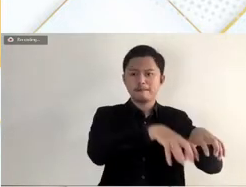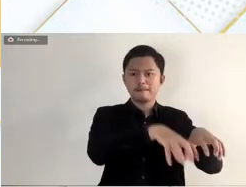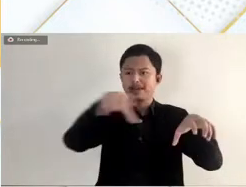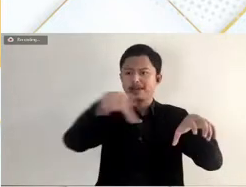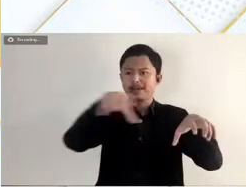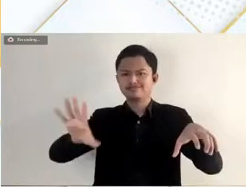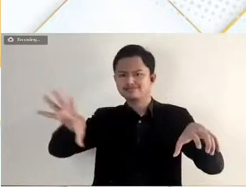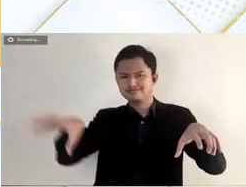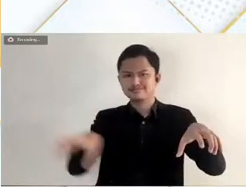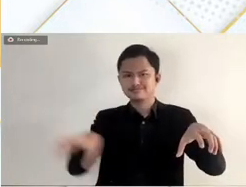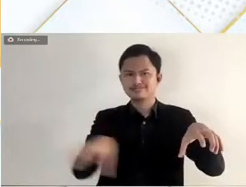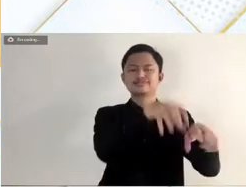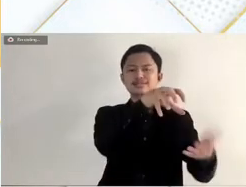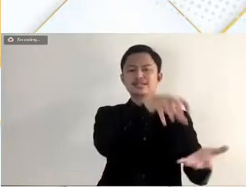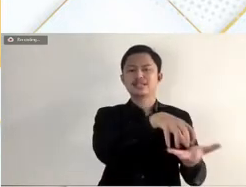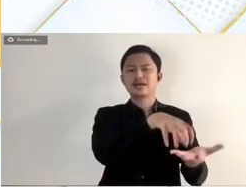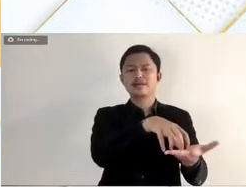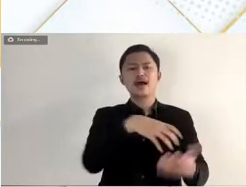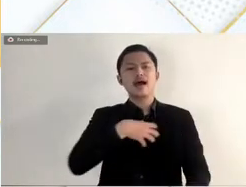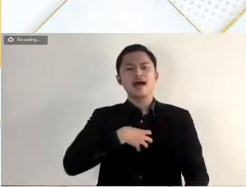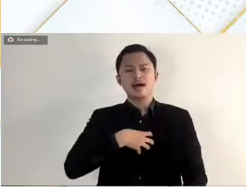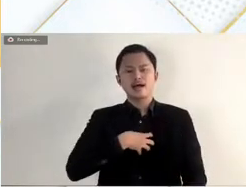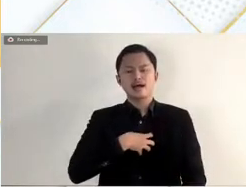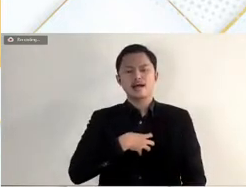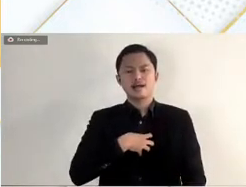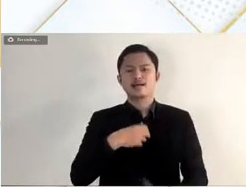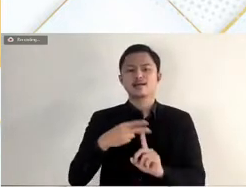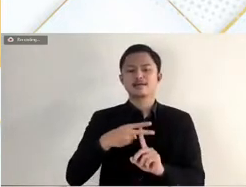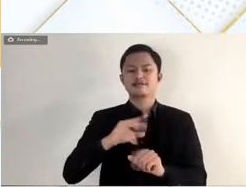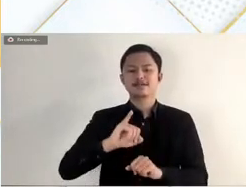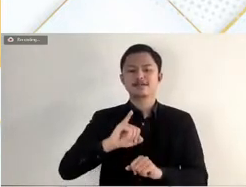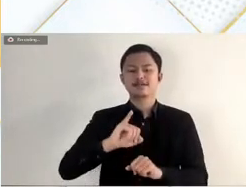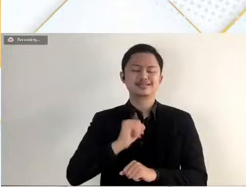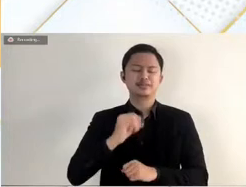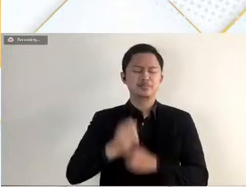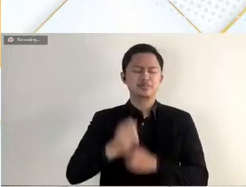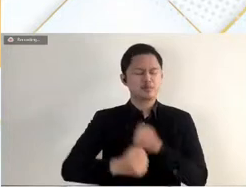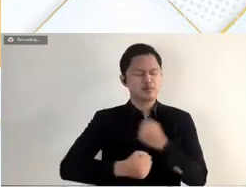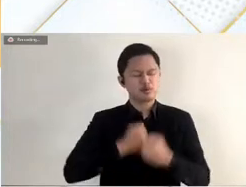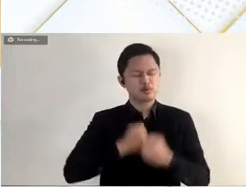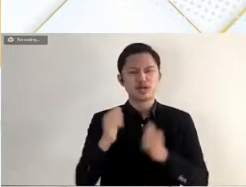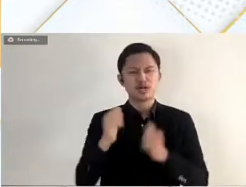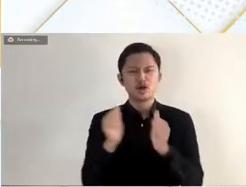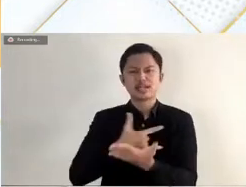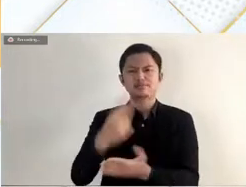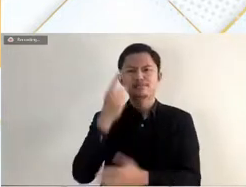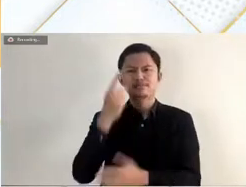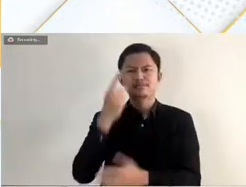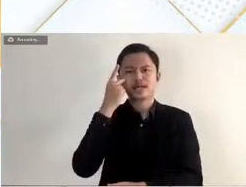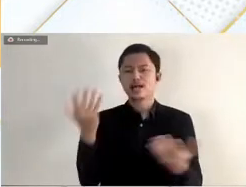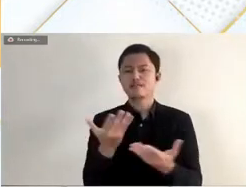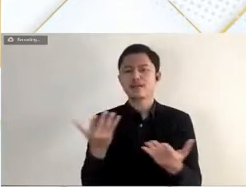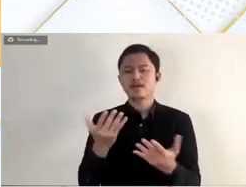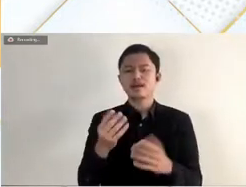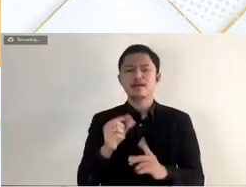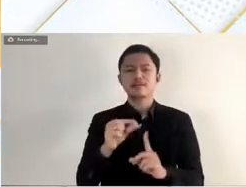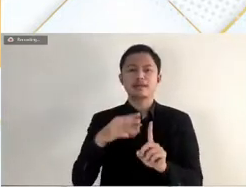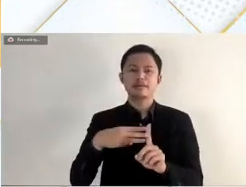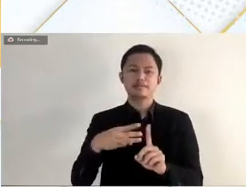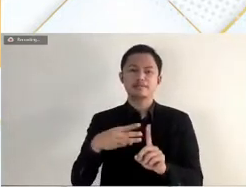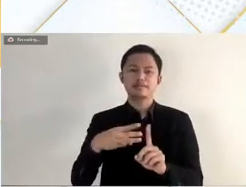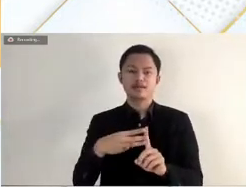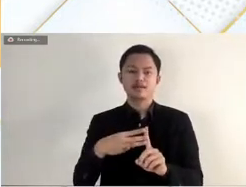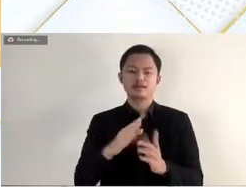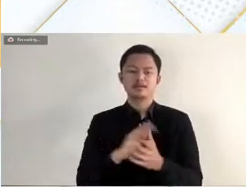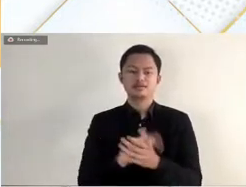the rule of law. Fiji continues to reaffirm its commitment to the UN. As always, we are for peace, and